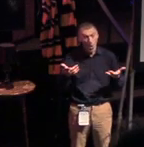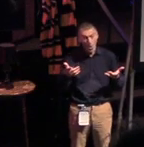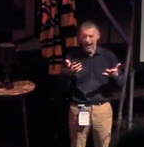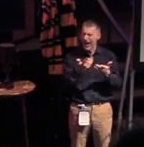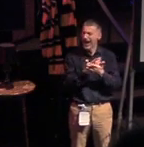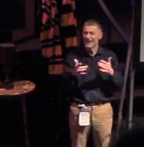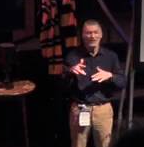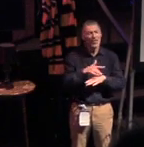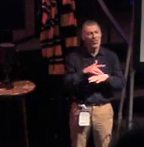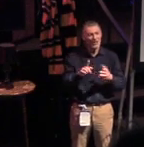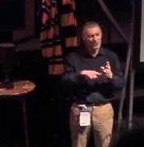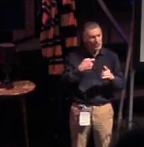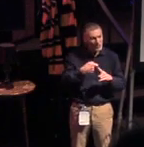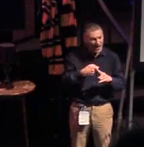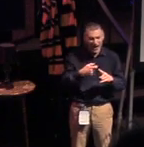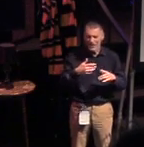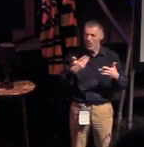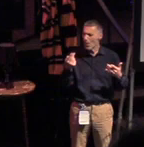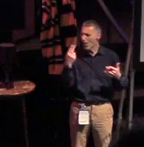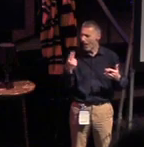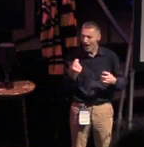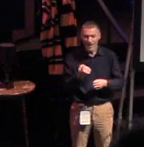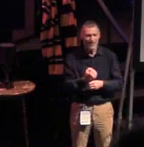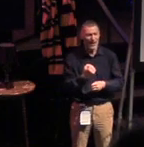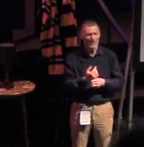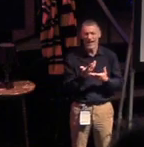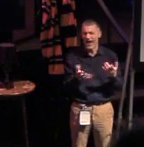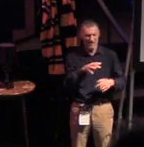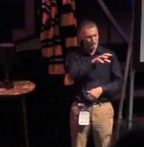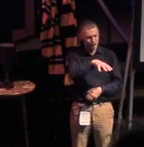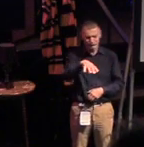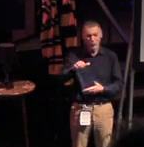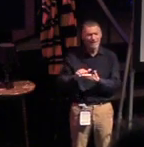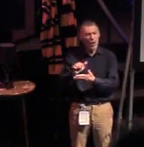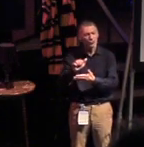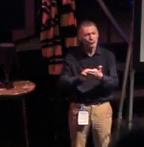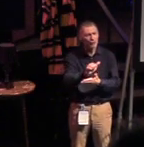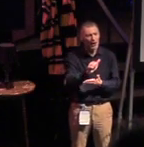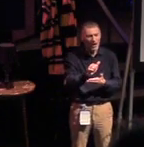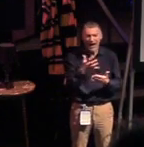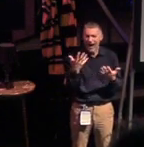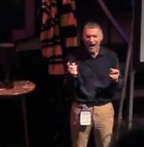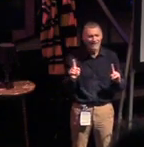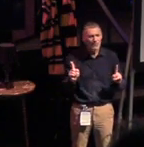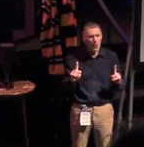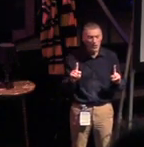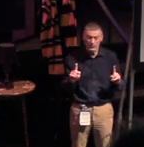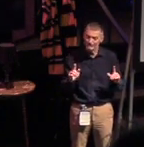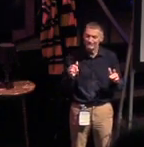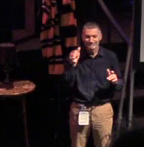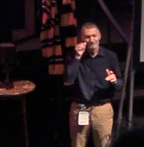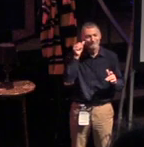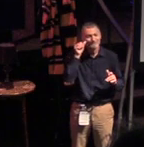on every art color er any places of culture you will found at the moment division